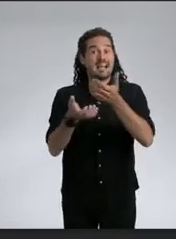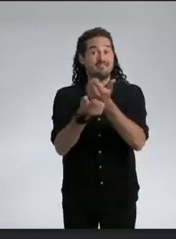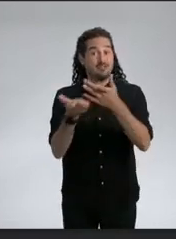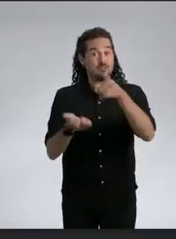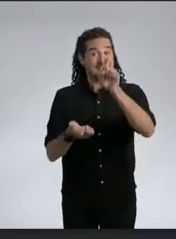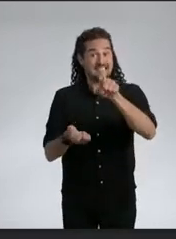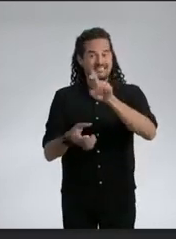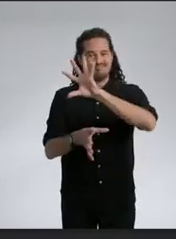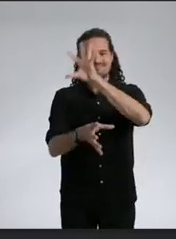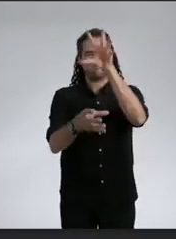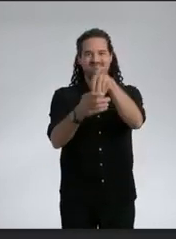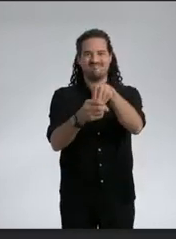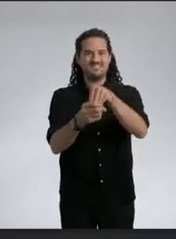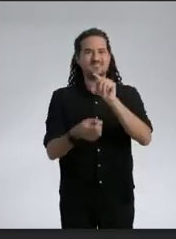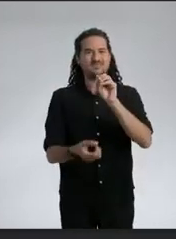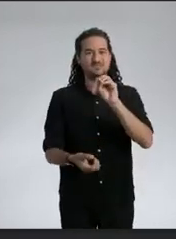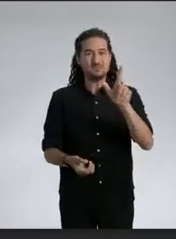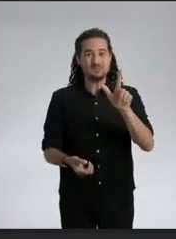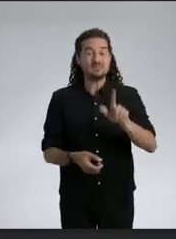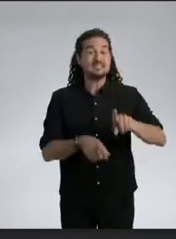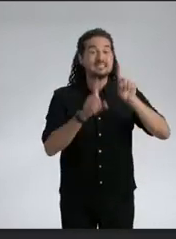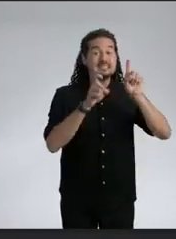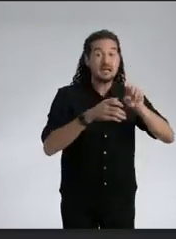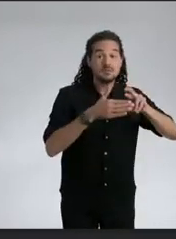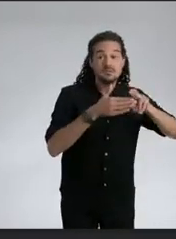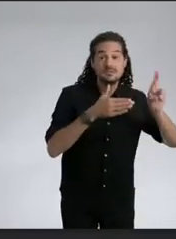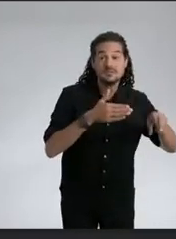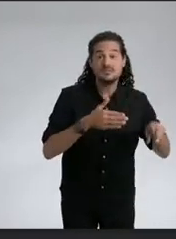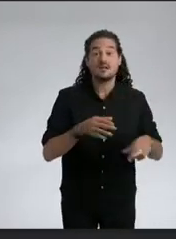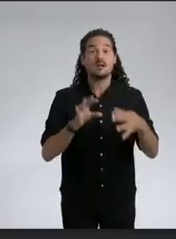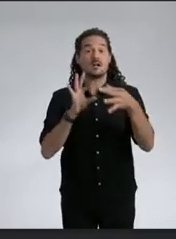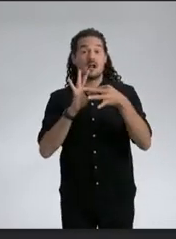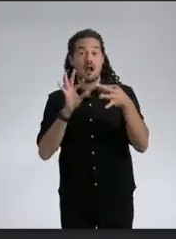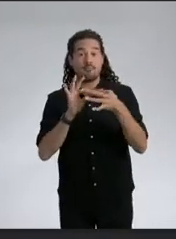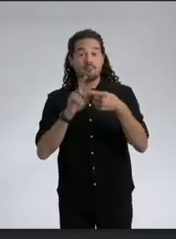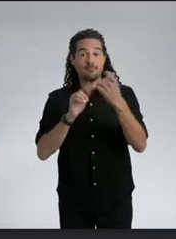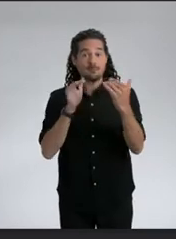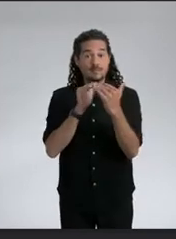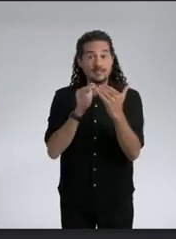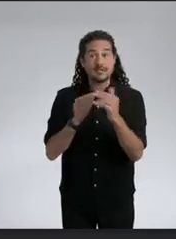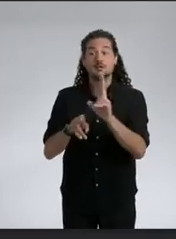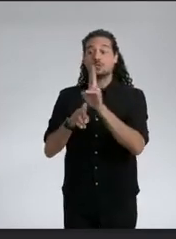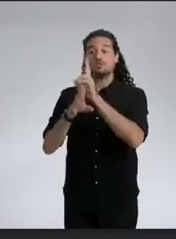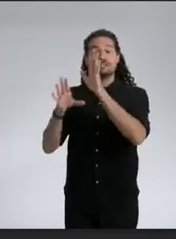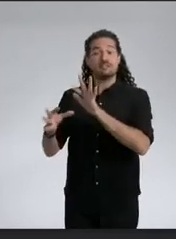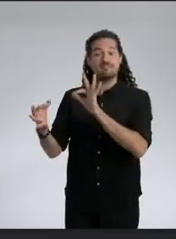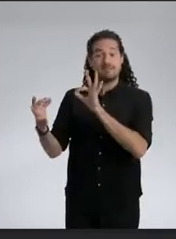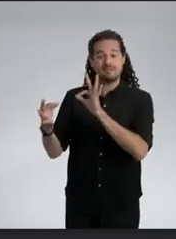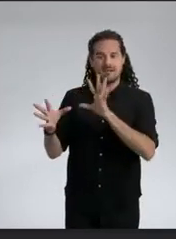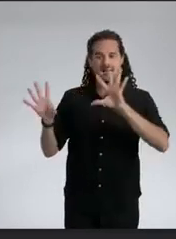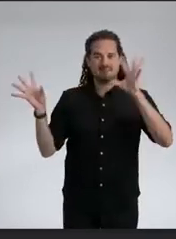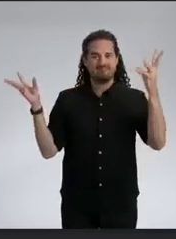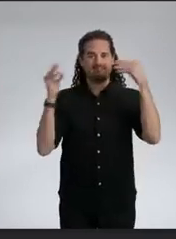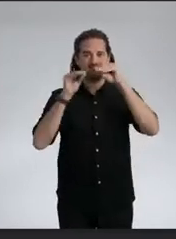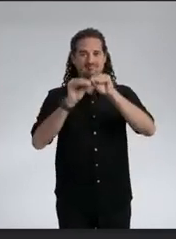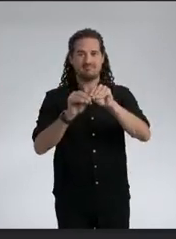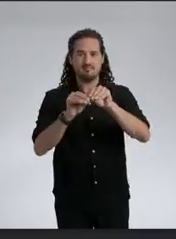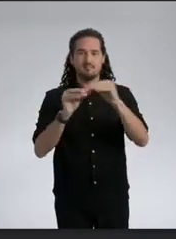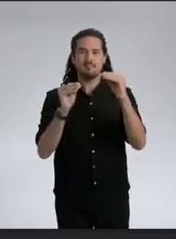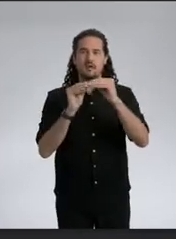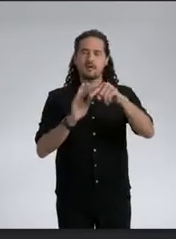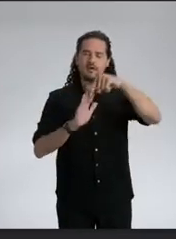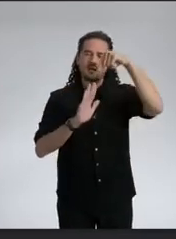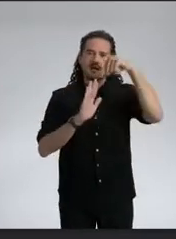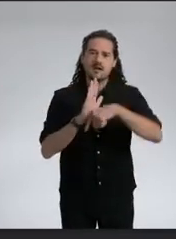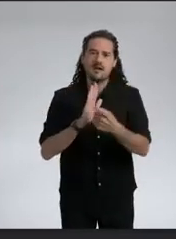day. Test results, comments from peers, and user feedback, all to give you greater insight and help you